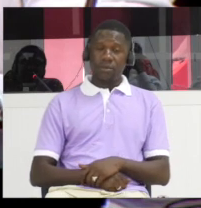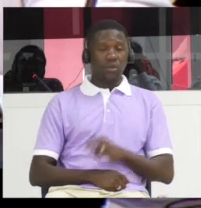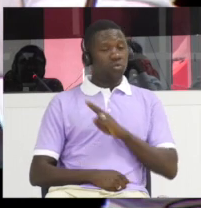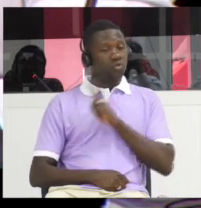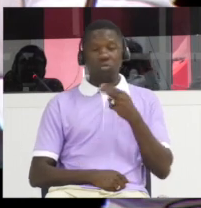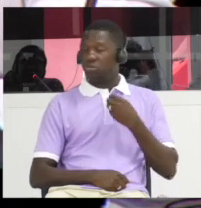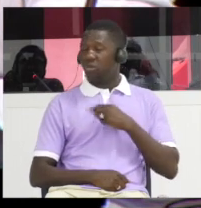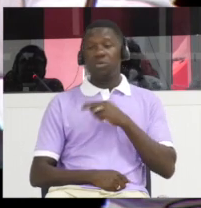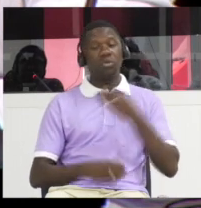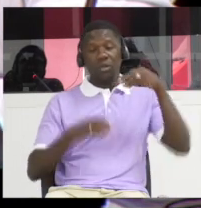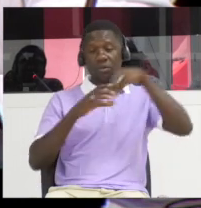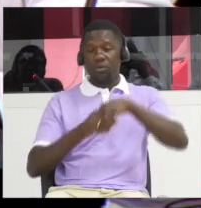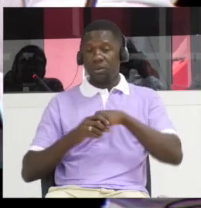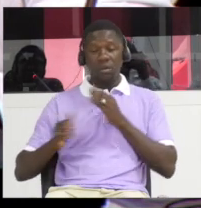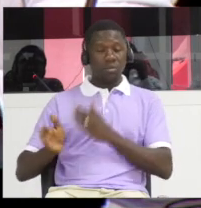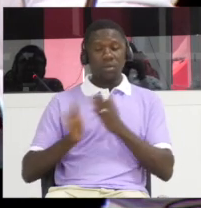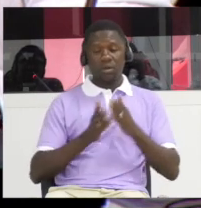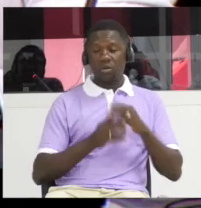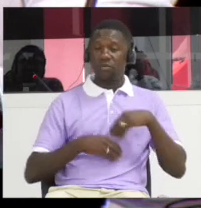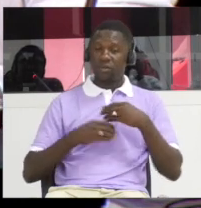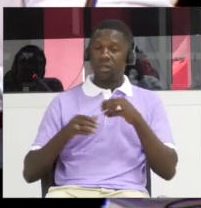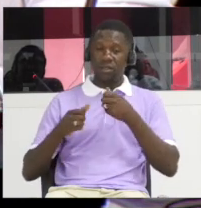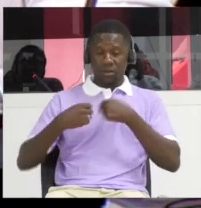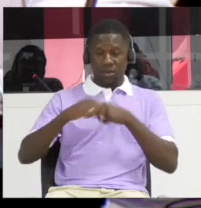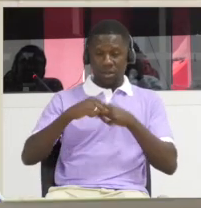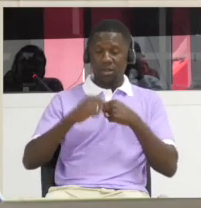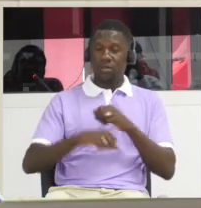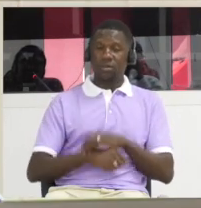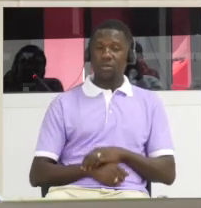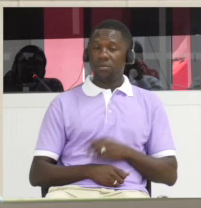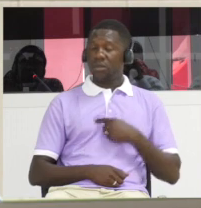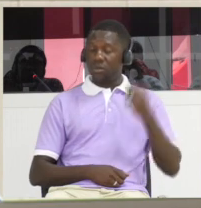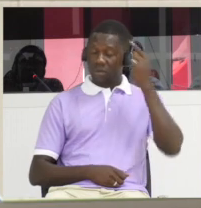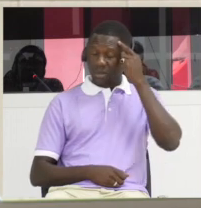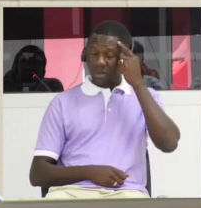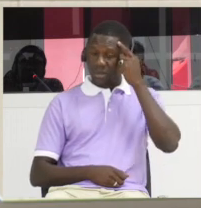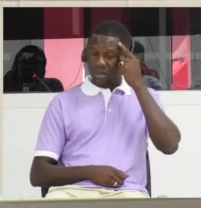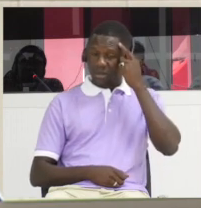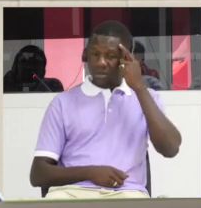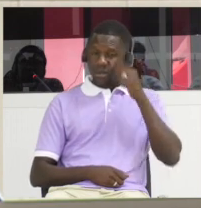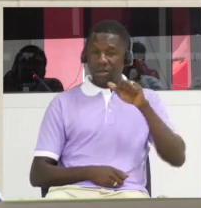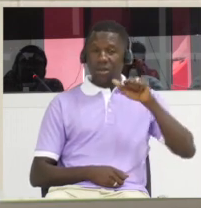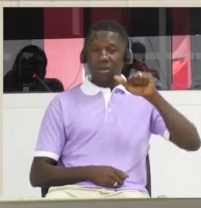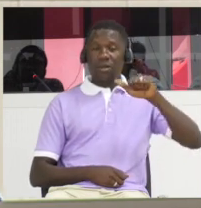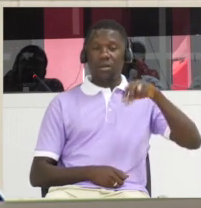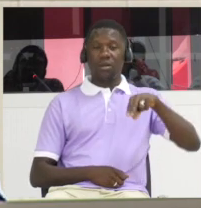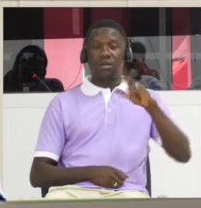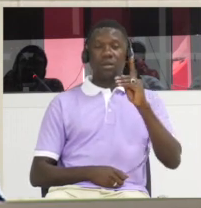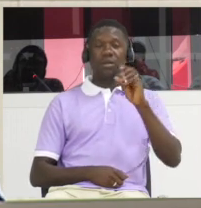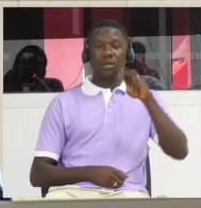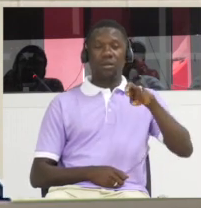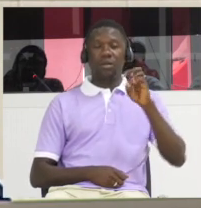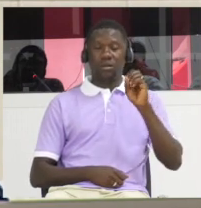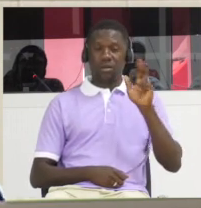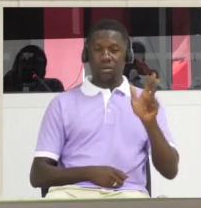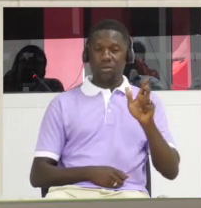exercise, and I don't think Andrew Winter was even involved. I'm a civilian.